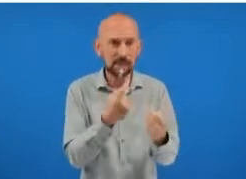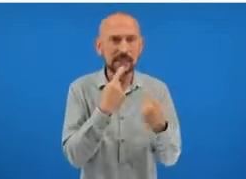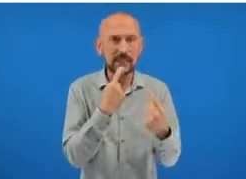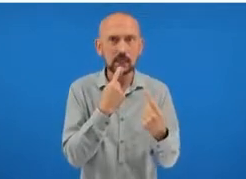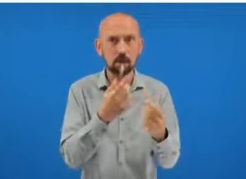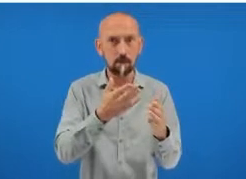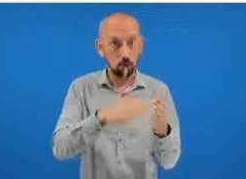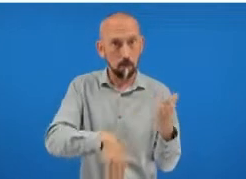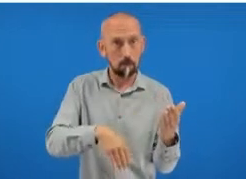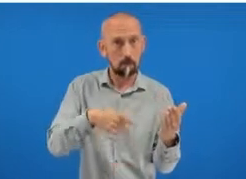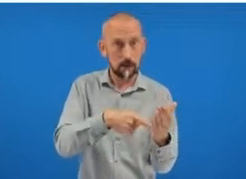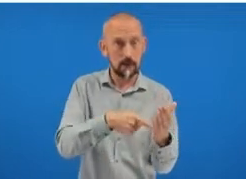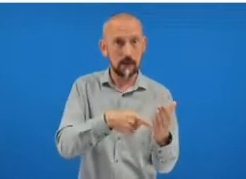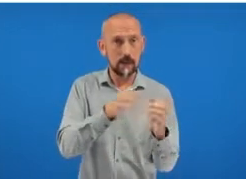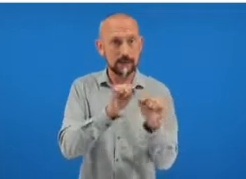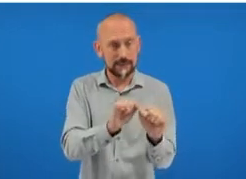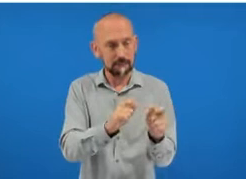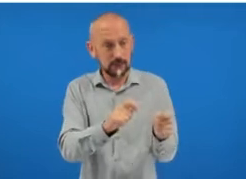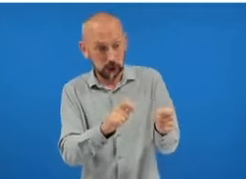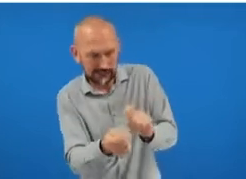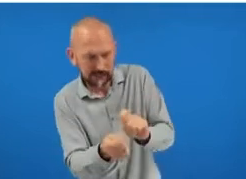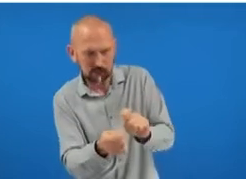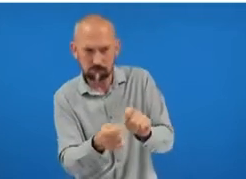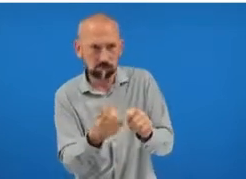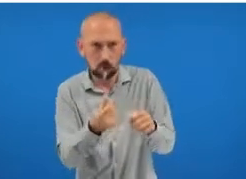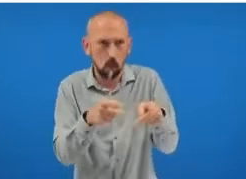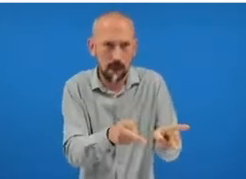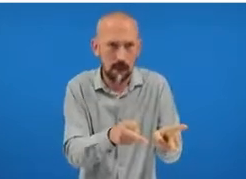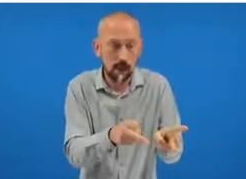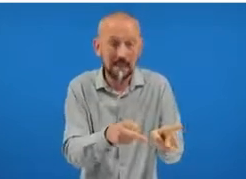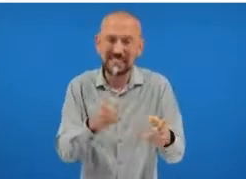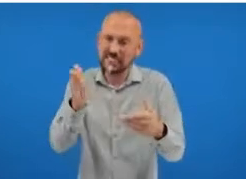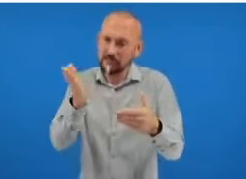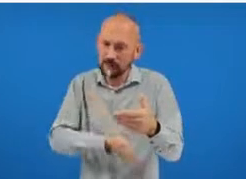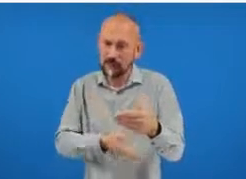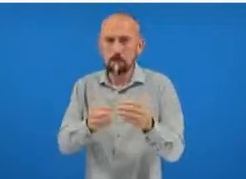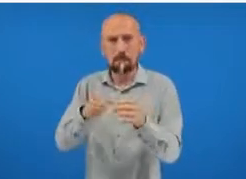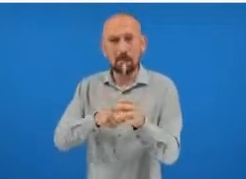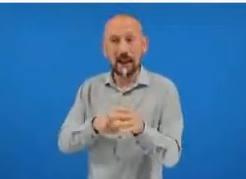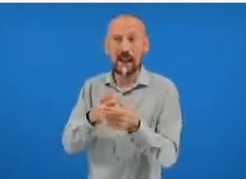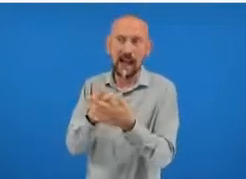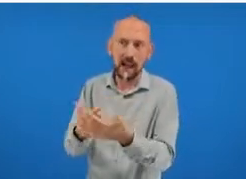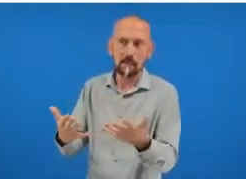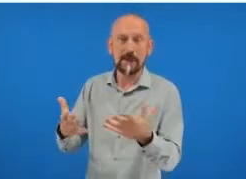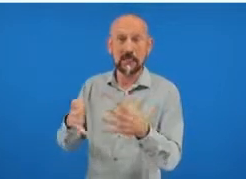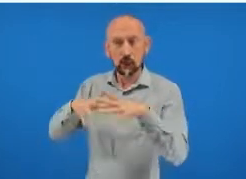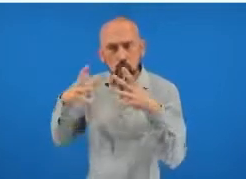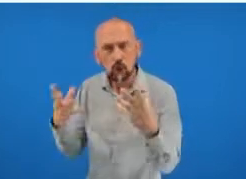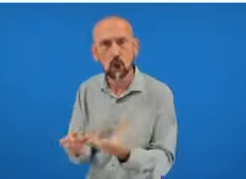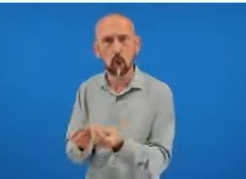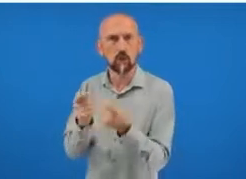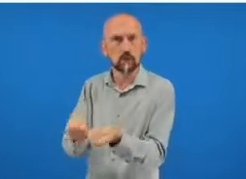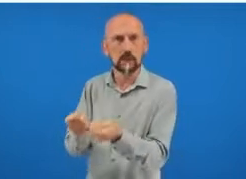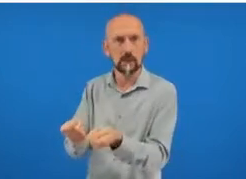they've changed in a predicted way, divided by the total number of people that you treated, irrespective of whether you got the